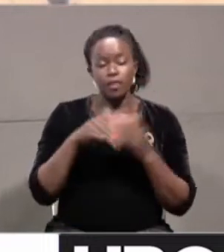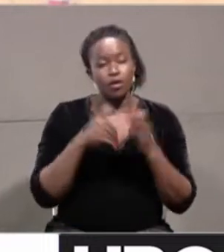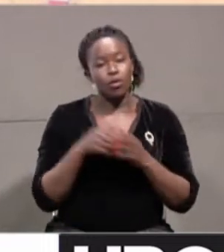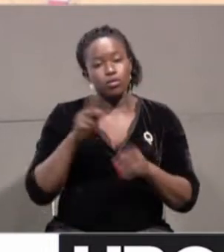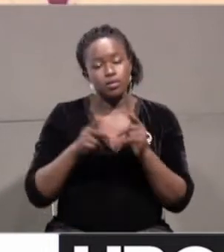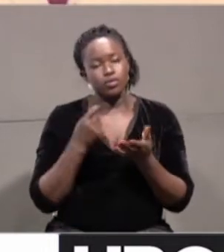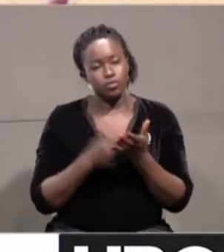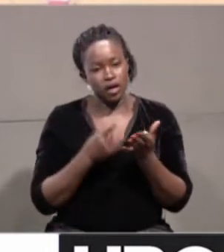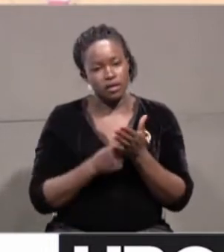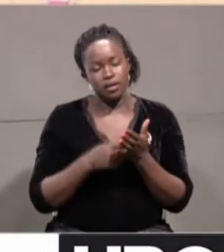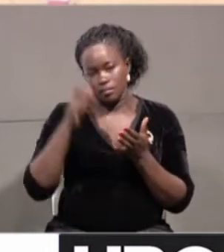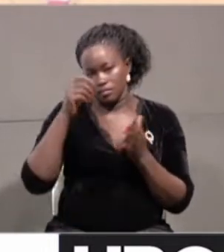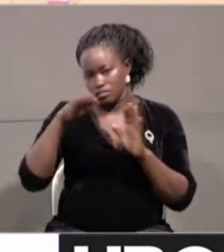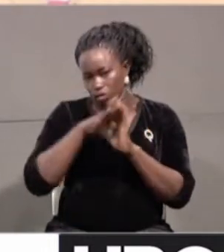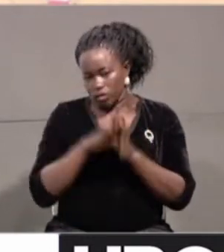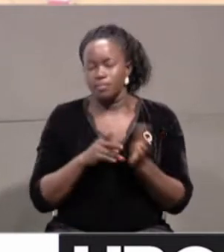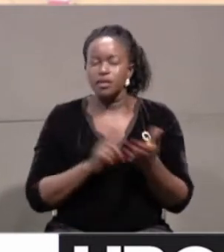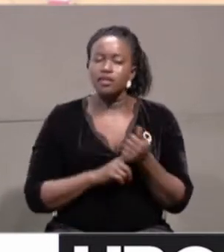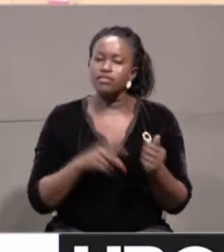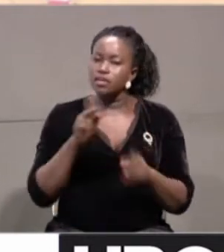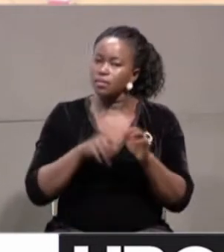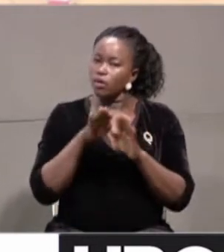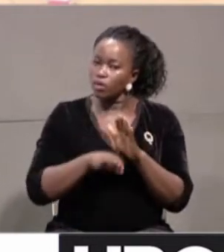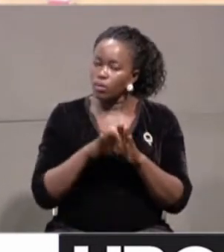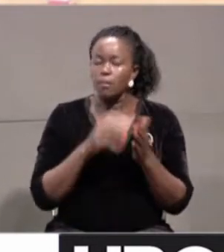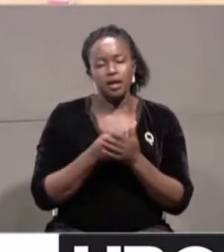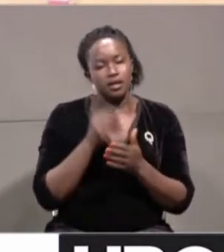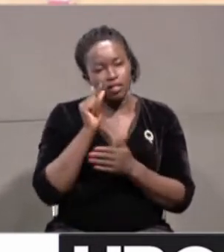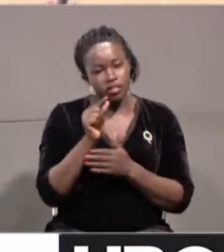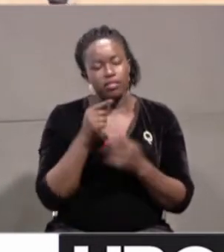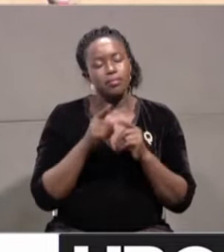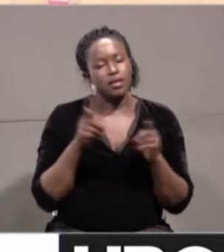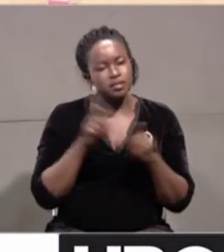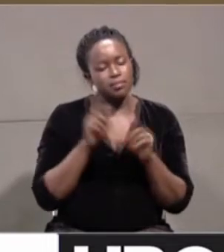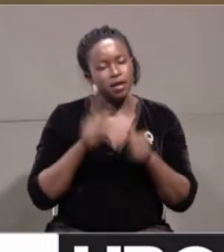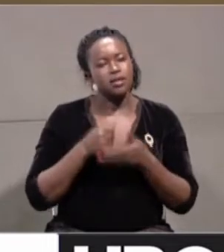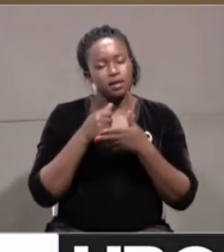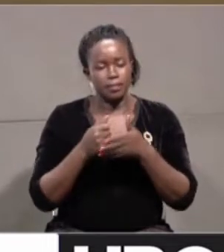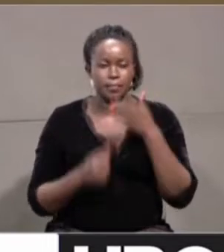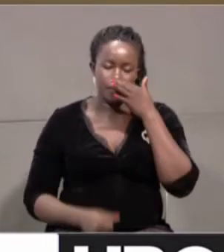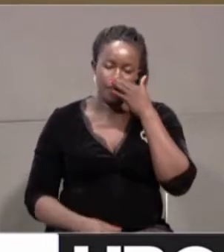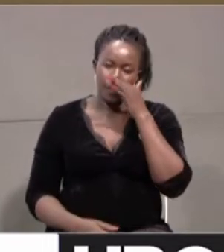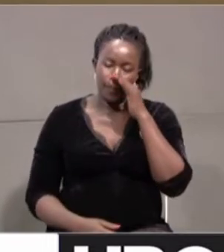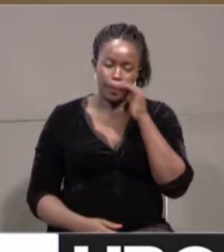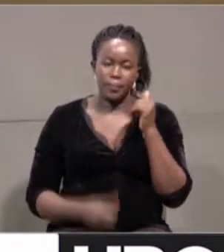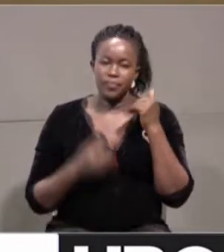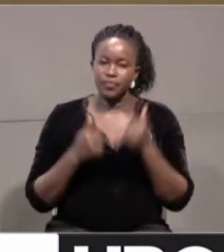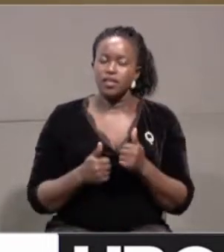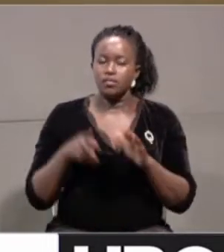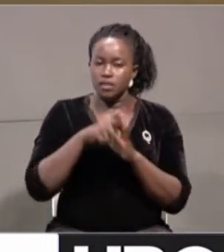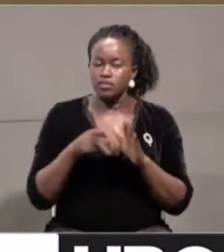mwena mugula mwene egasi omuntu wa wansi odi sente ntono nezijja kuwala twanguiko